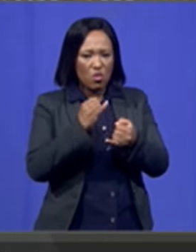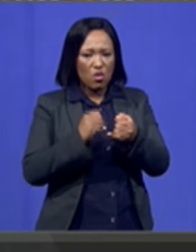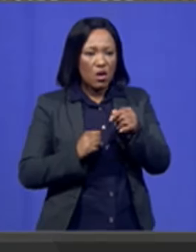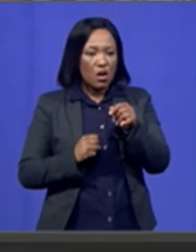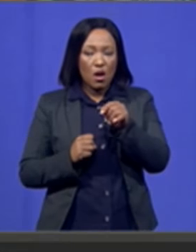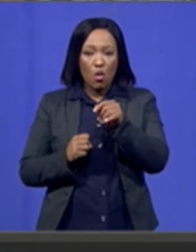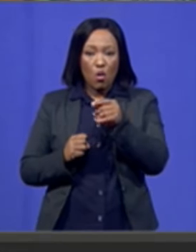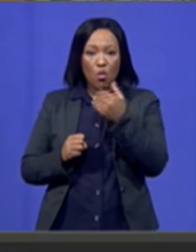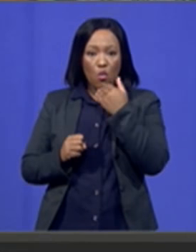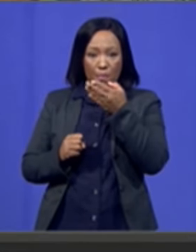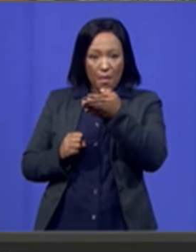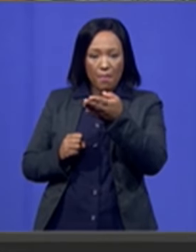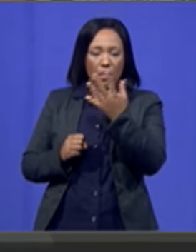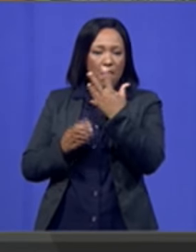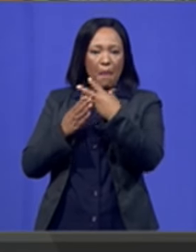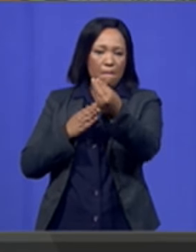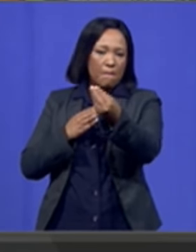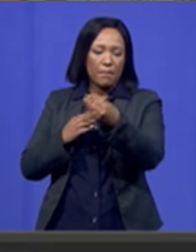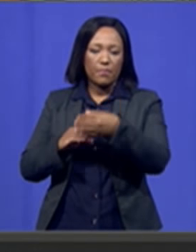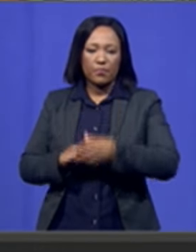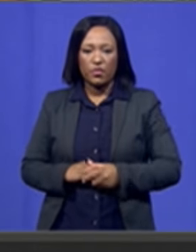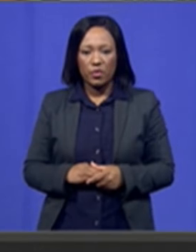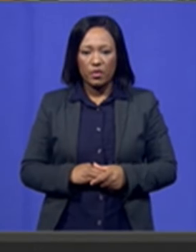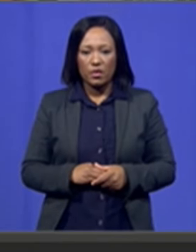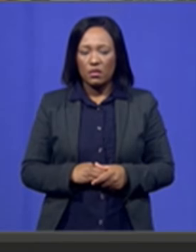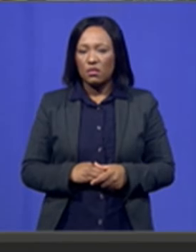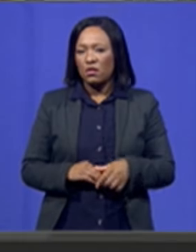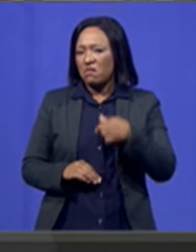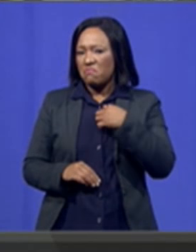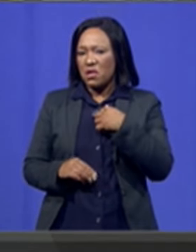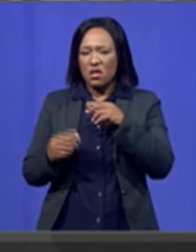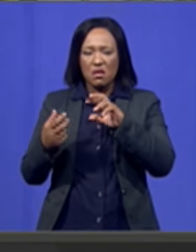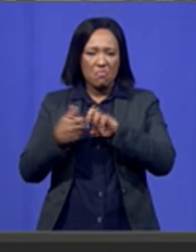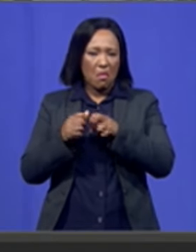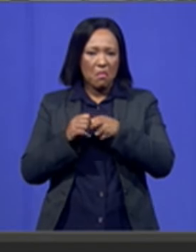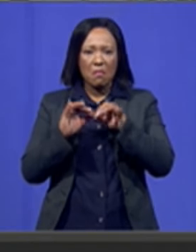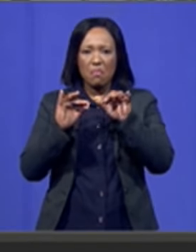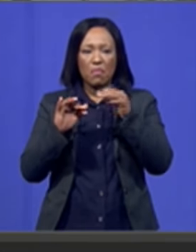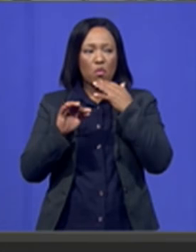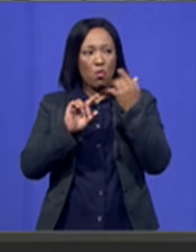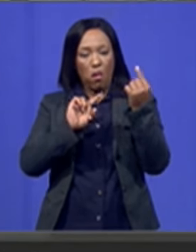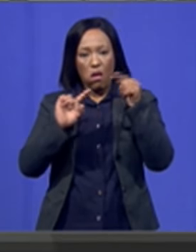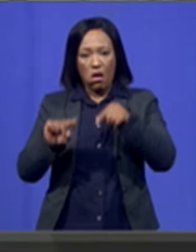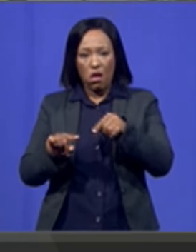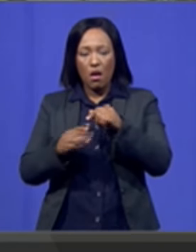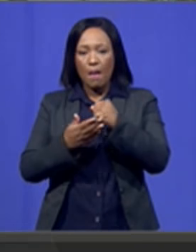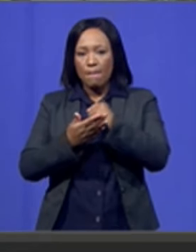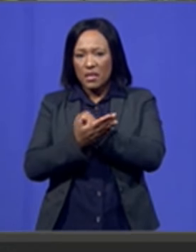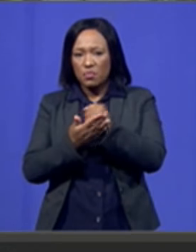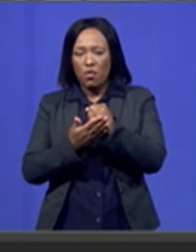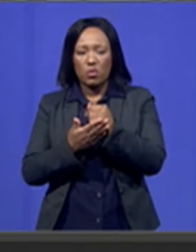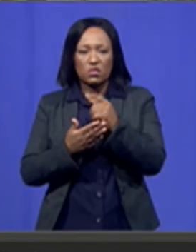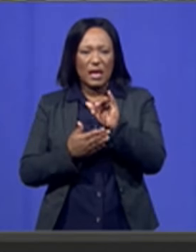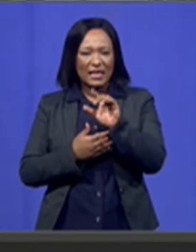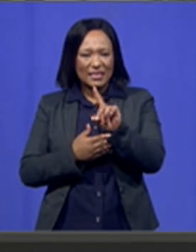o sile. Ke na probleme ka batho ba leng gore ba mo South Africa ba na le dipampiri ka ba tla be